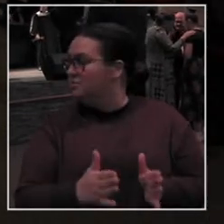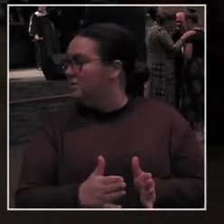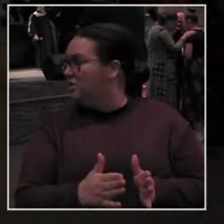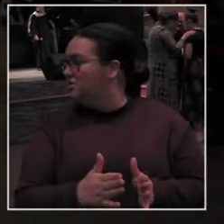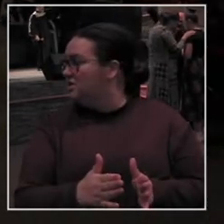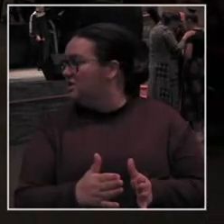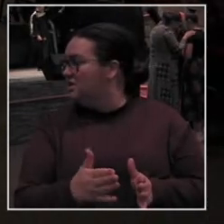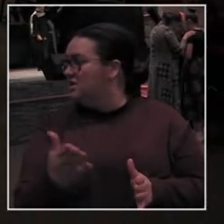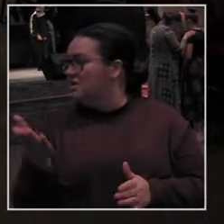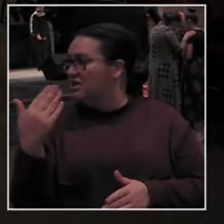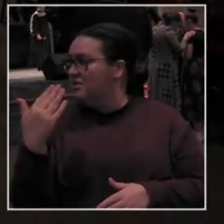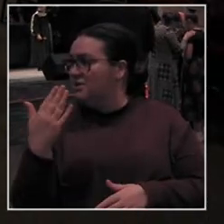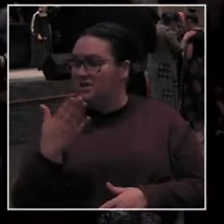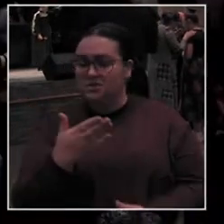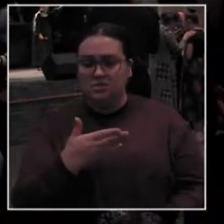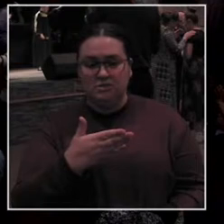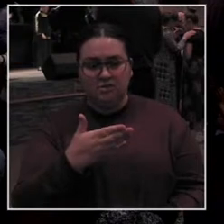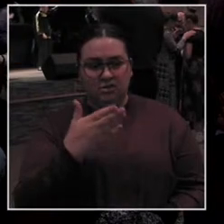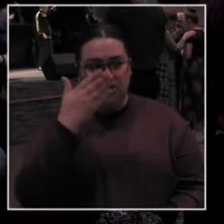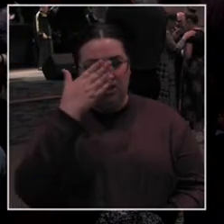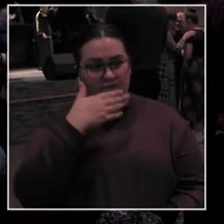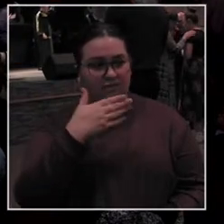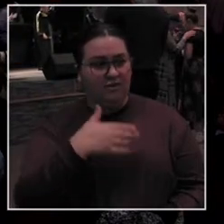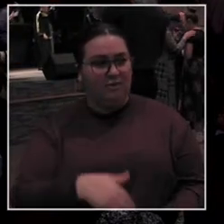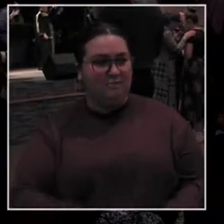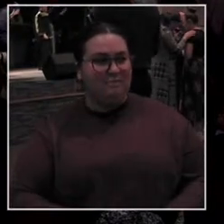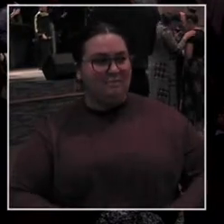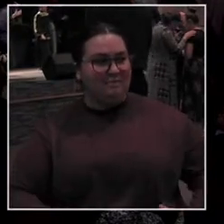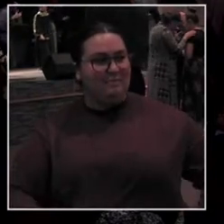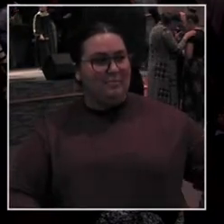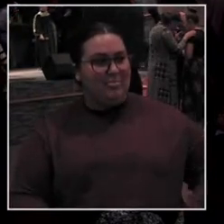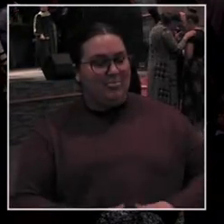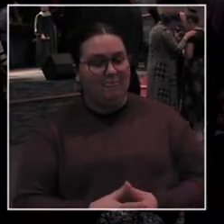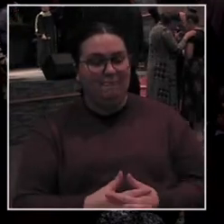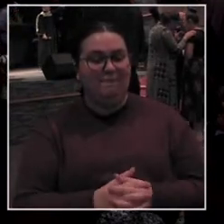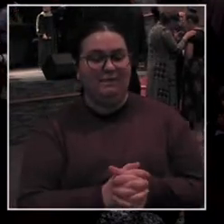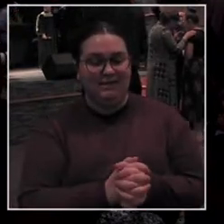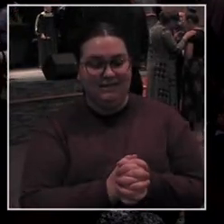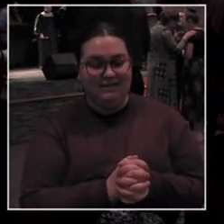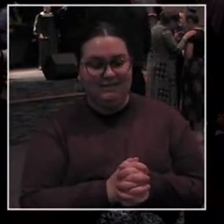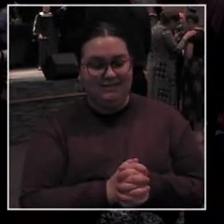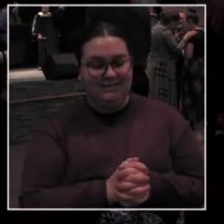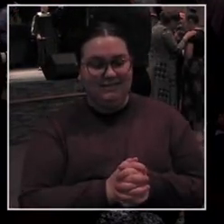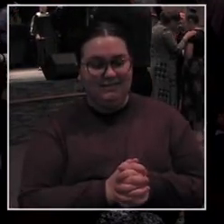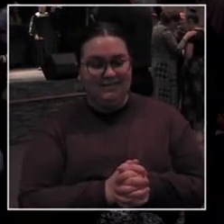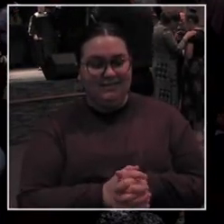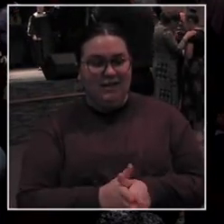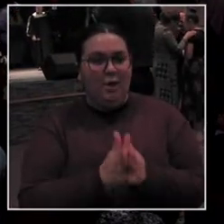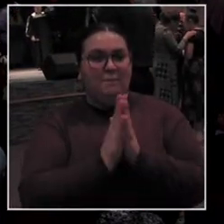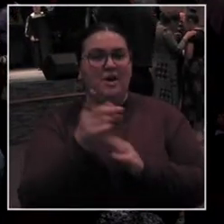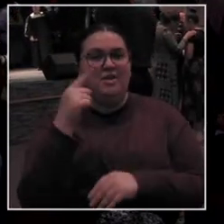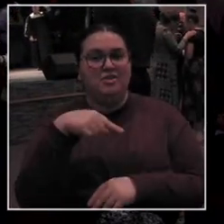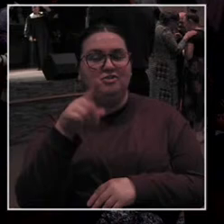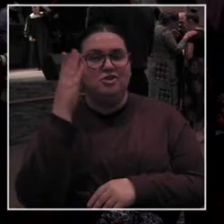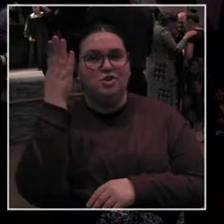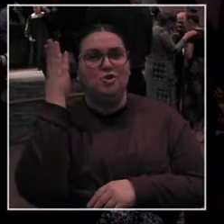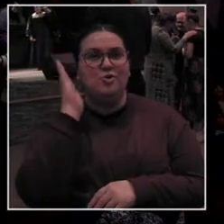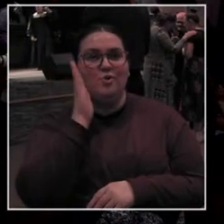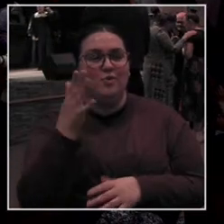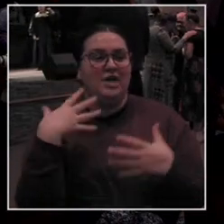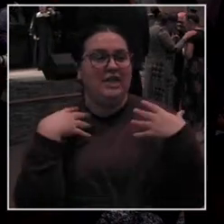prayer teams as the word proclaims to be anointed with oil and prayed over. I pray that you would heal, deliver, set